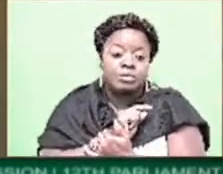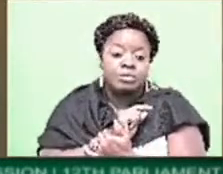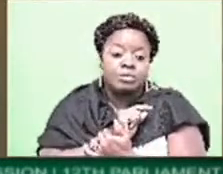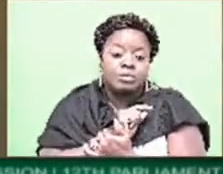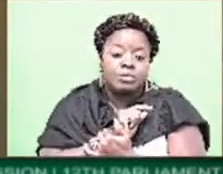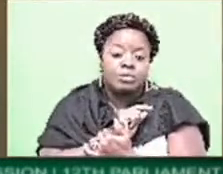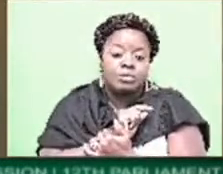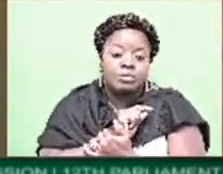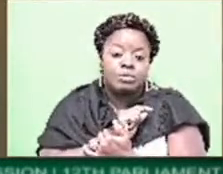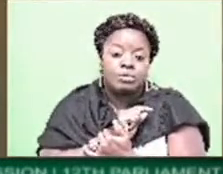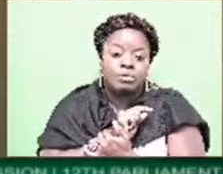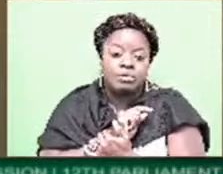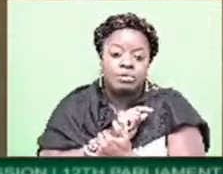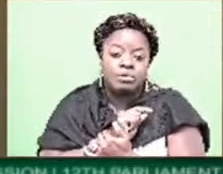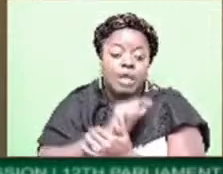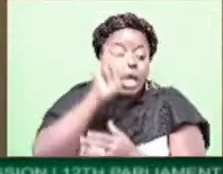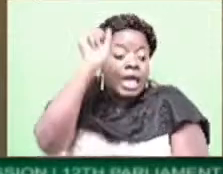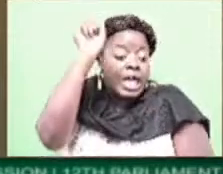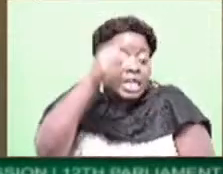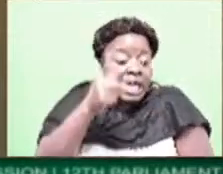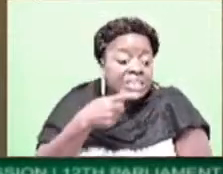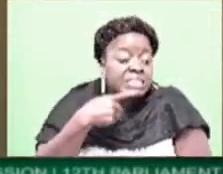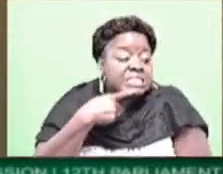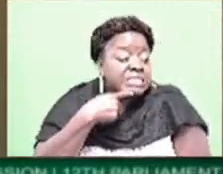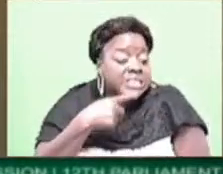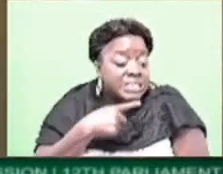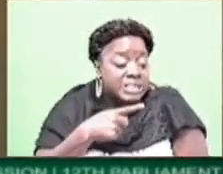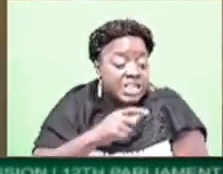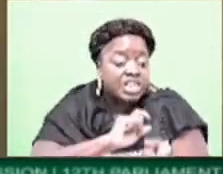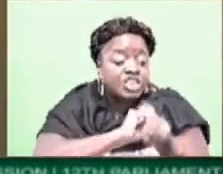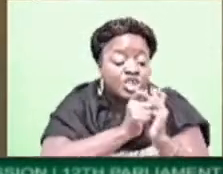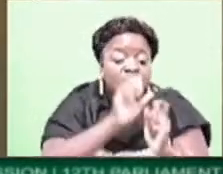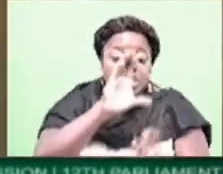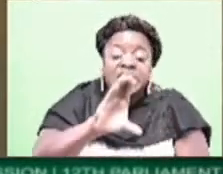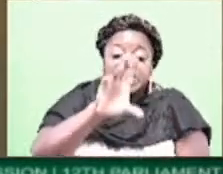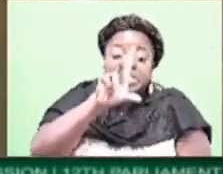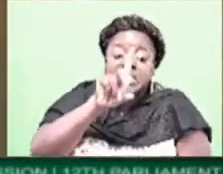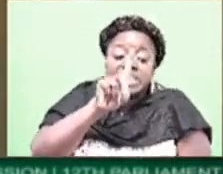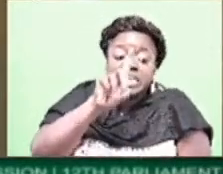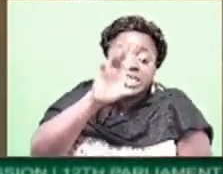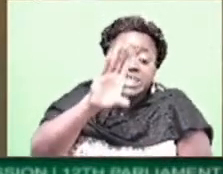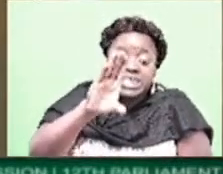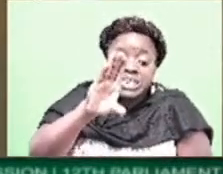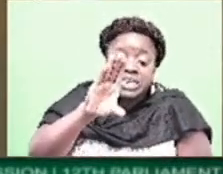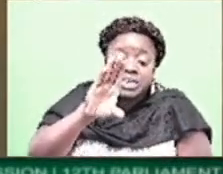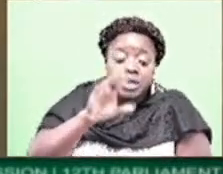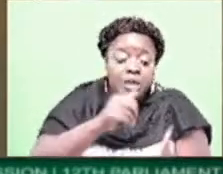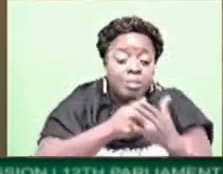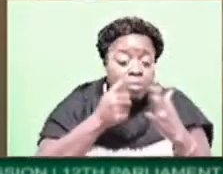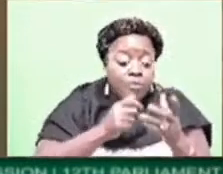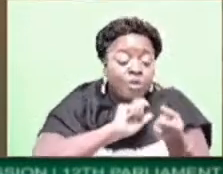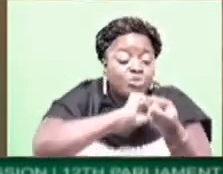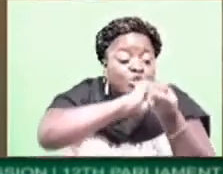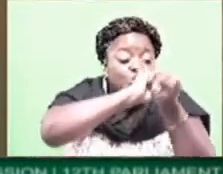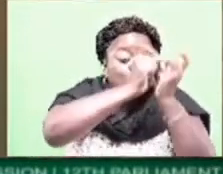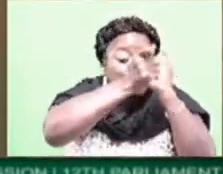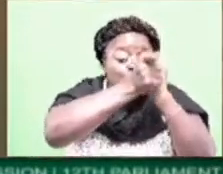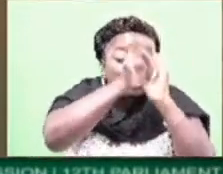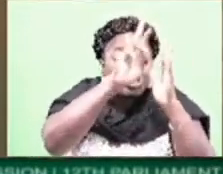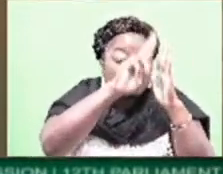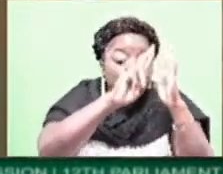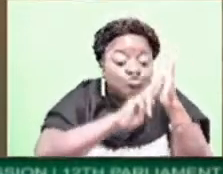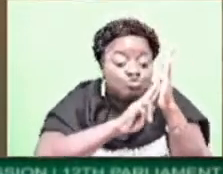yes, the guidelines are shifting. The CDC had to roll back its original guidelines on mask